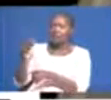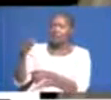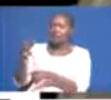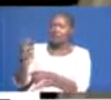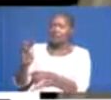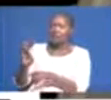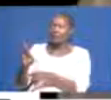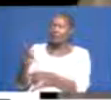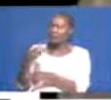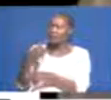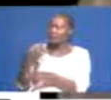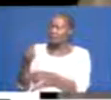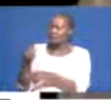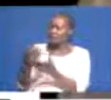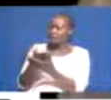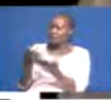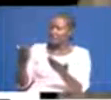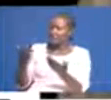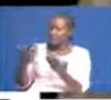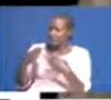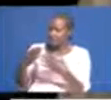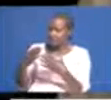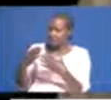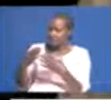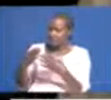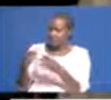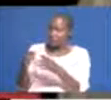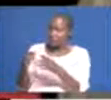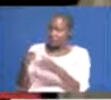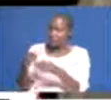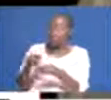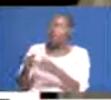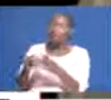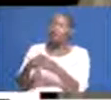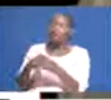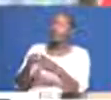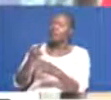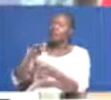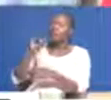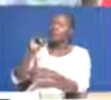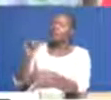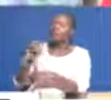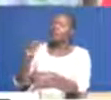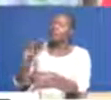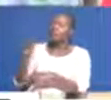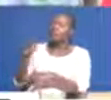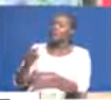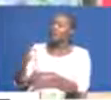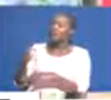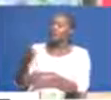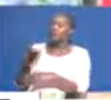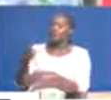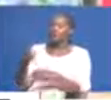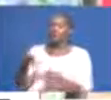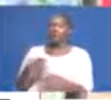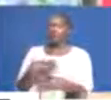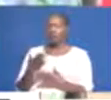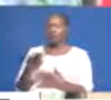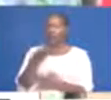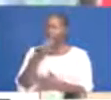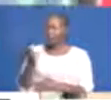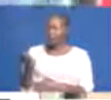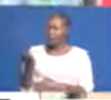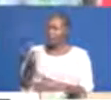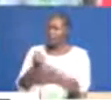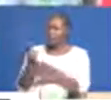So these are the people who took jazz to Congo. So when I met him, they were shocked. Said, "Hey, young man, what are you